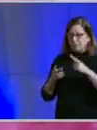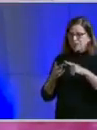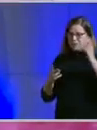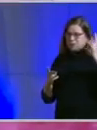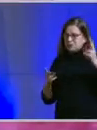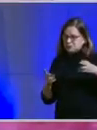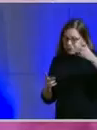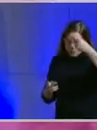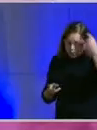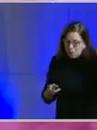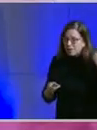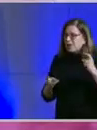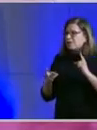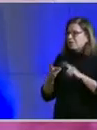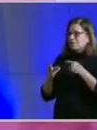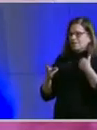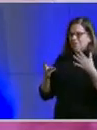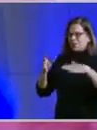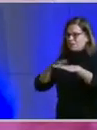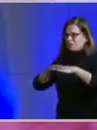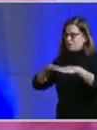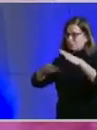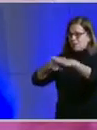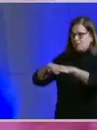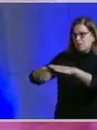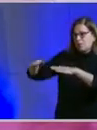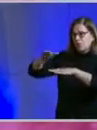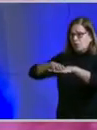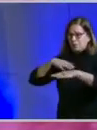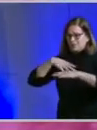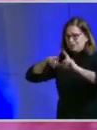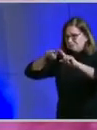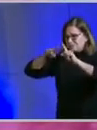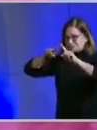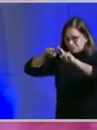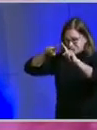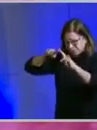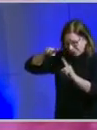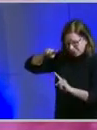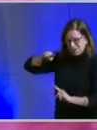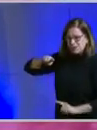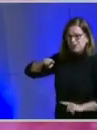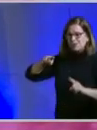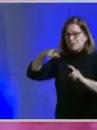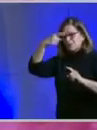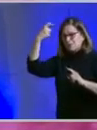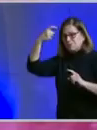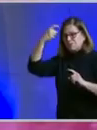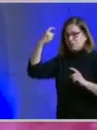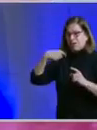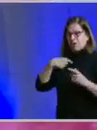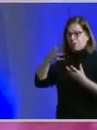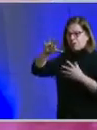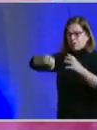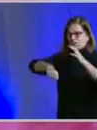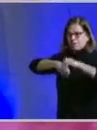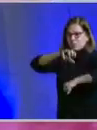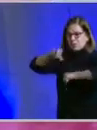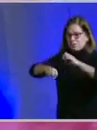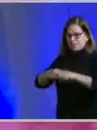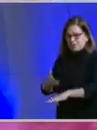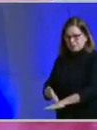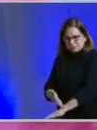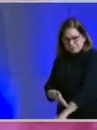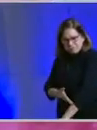thinking about this extremely broadly in all the places that this touches. And so so our work is really looking at how do